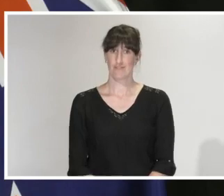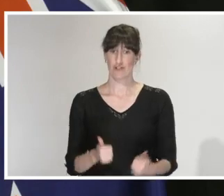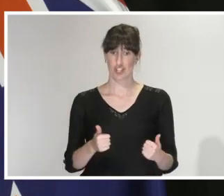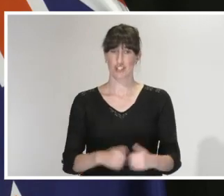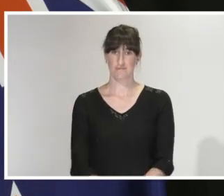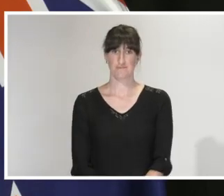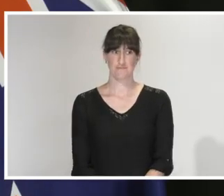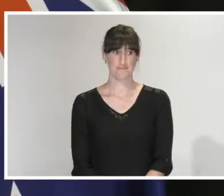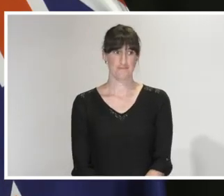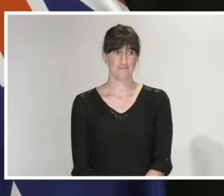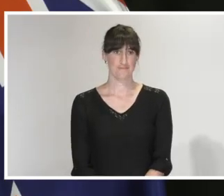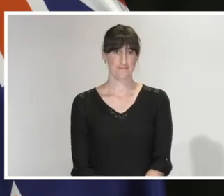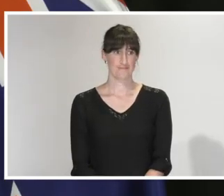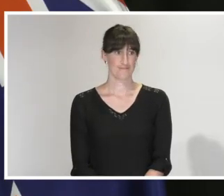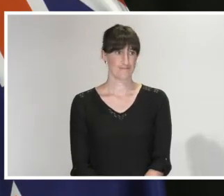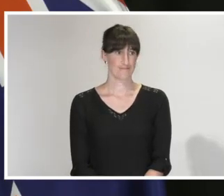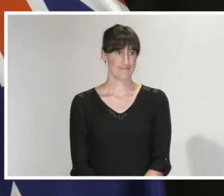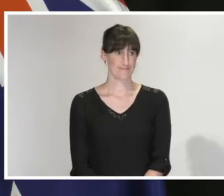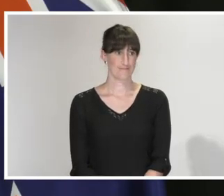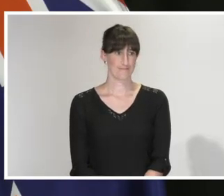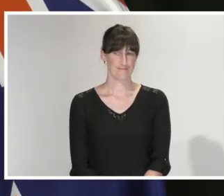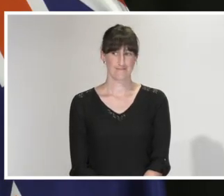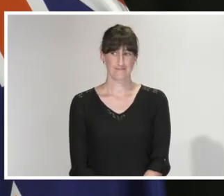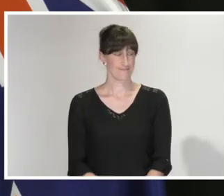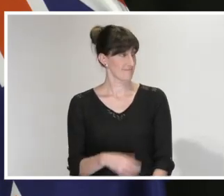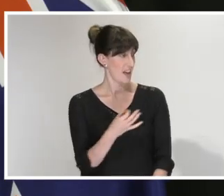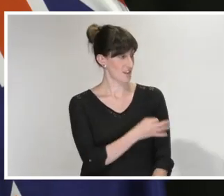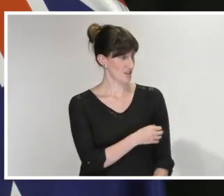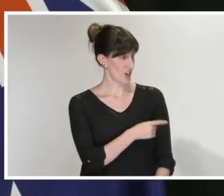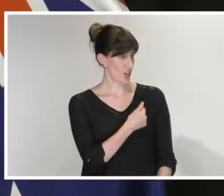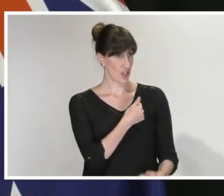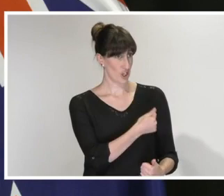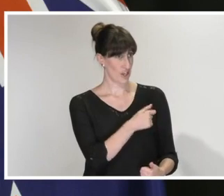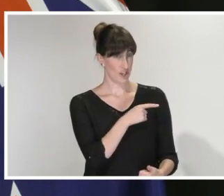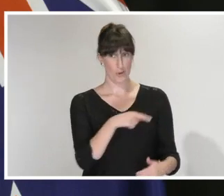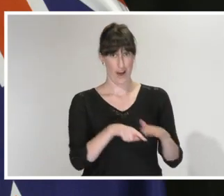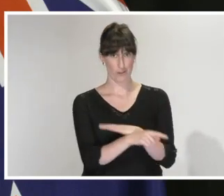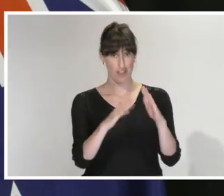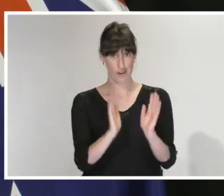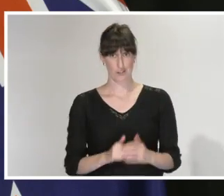What's that? It's great to get out of the house.